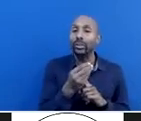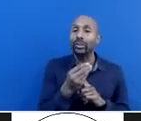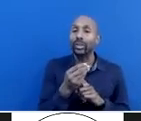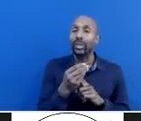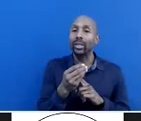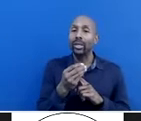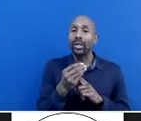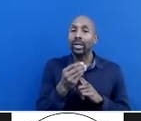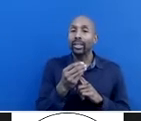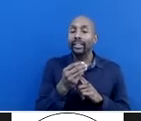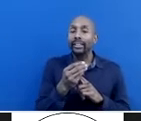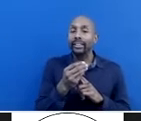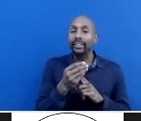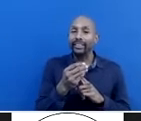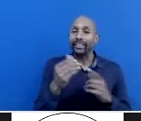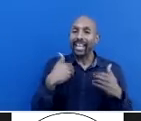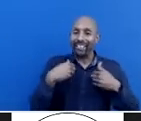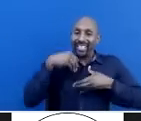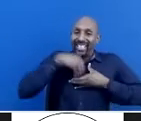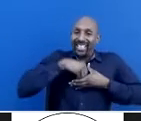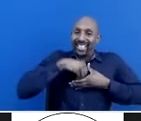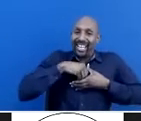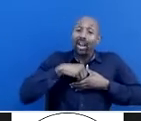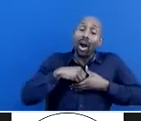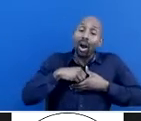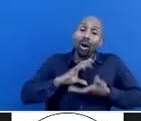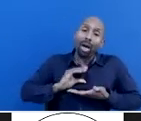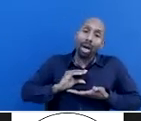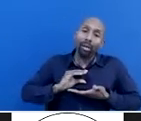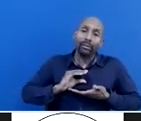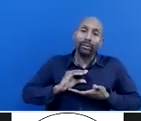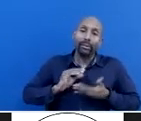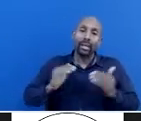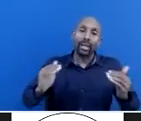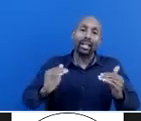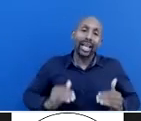than, an internalized self-hatred.